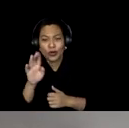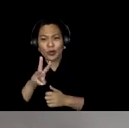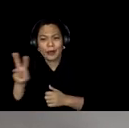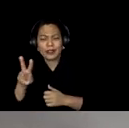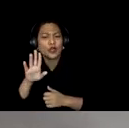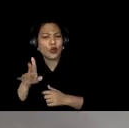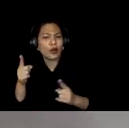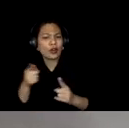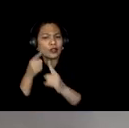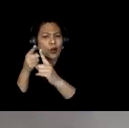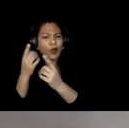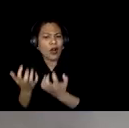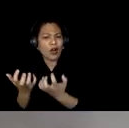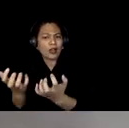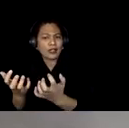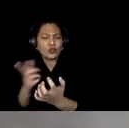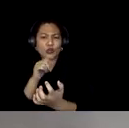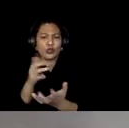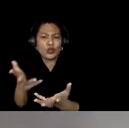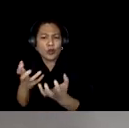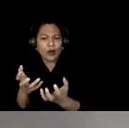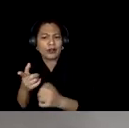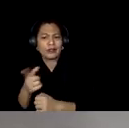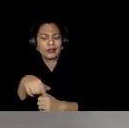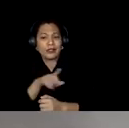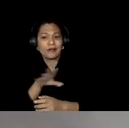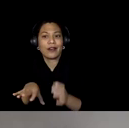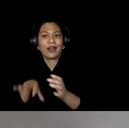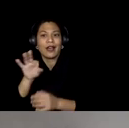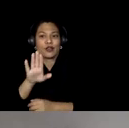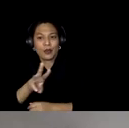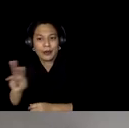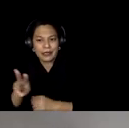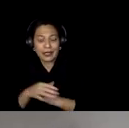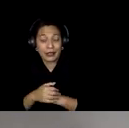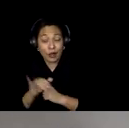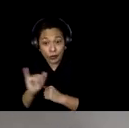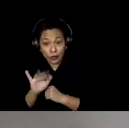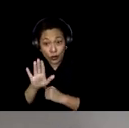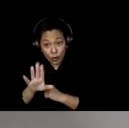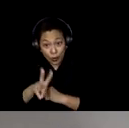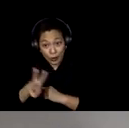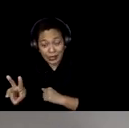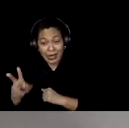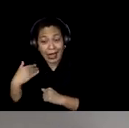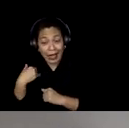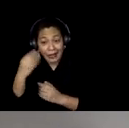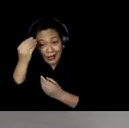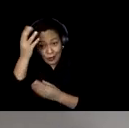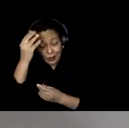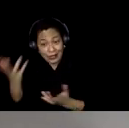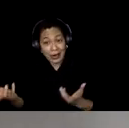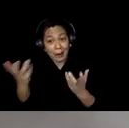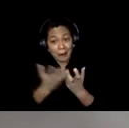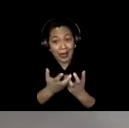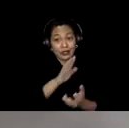are they looking for? How are they trying to find it? And does your website actually offer to the user